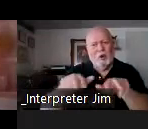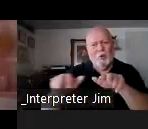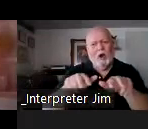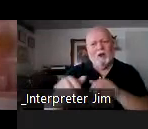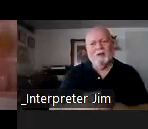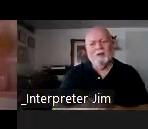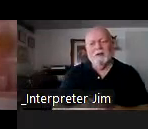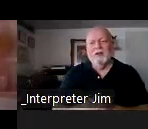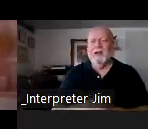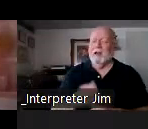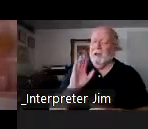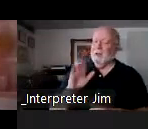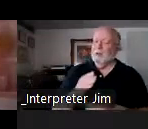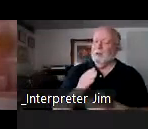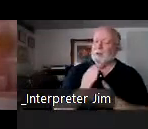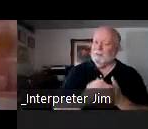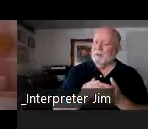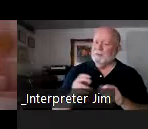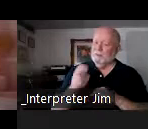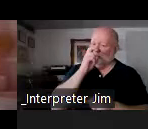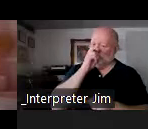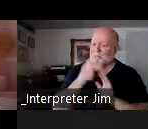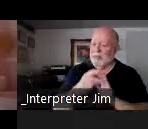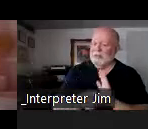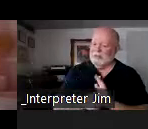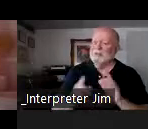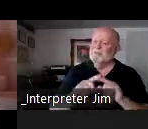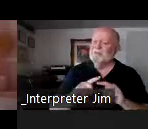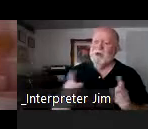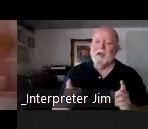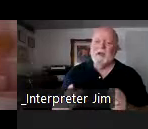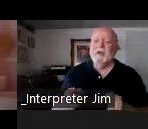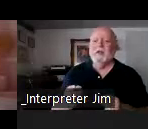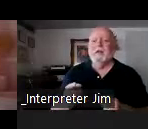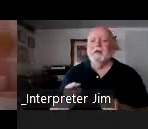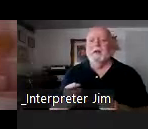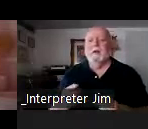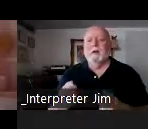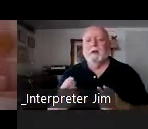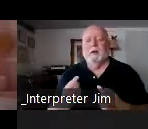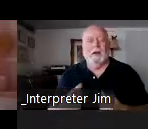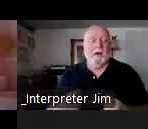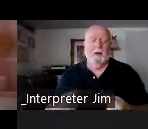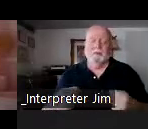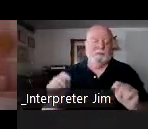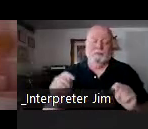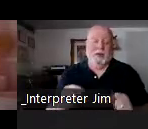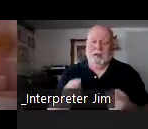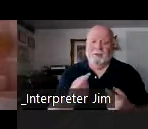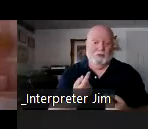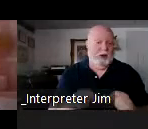believer in that, and I think it really does work. Because sometimes my guys won't do it unless I go with them, and then they're like, "Wow, that felt really good."